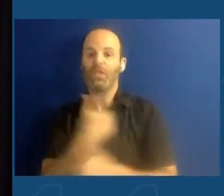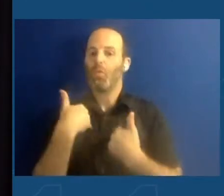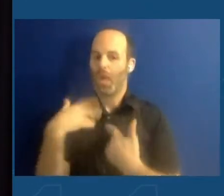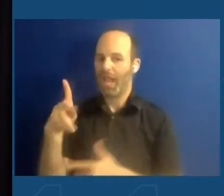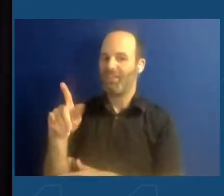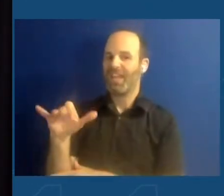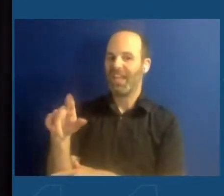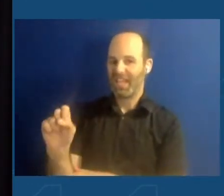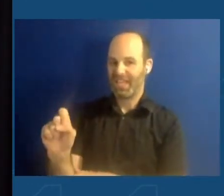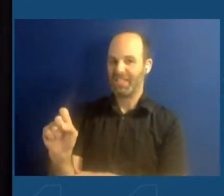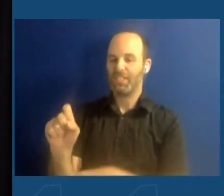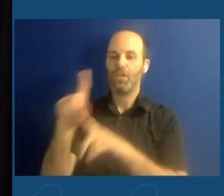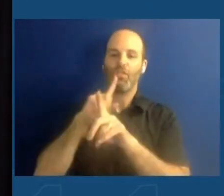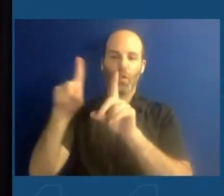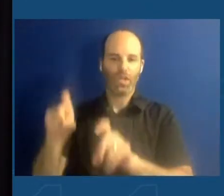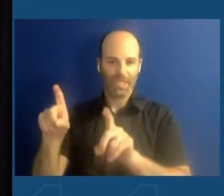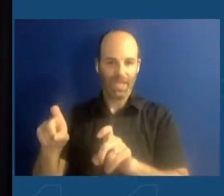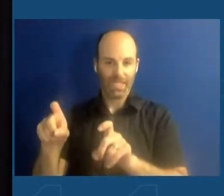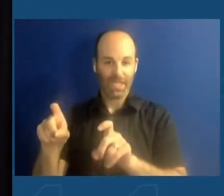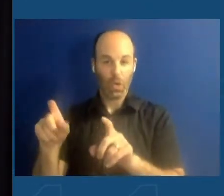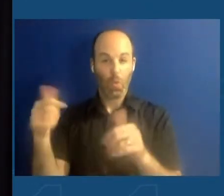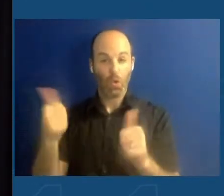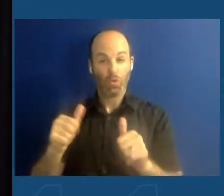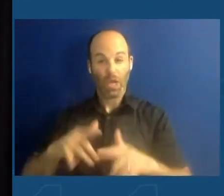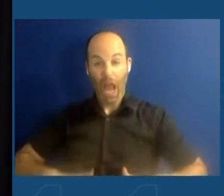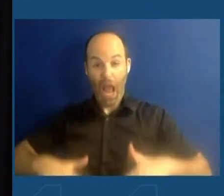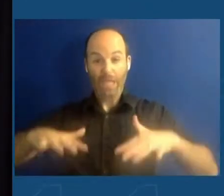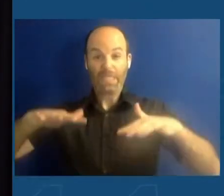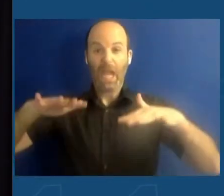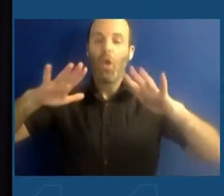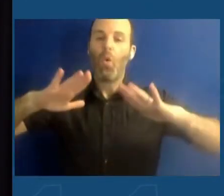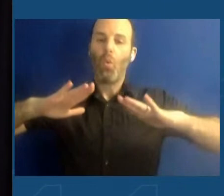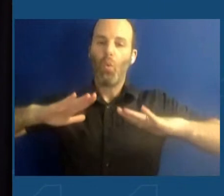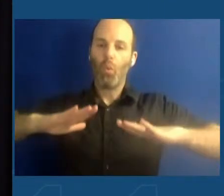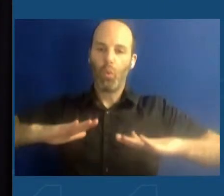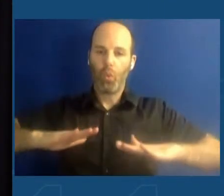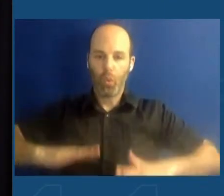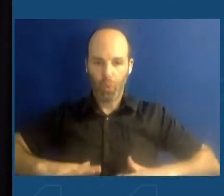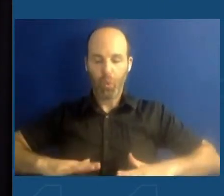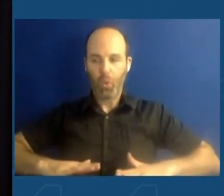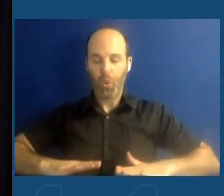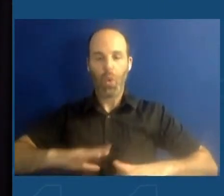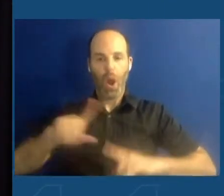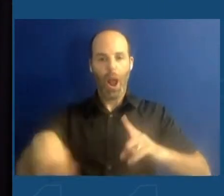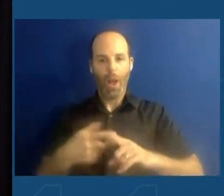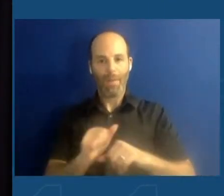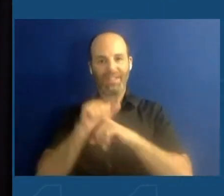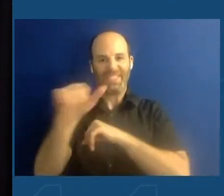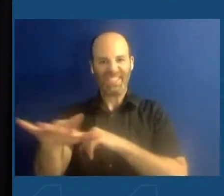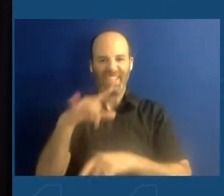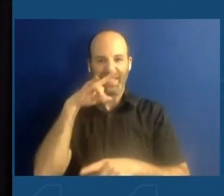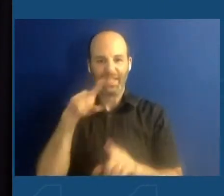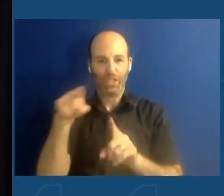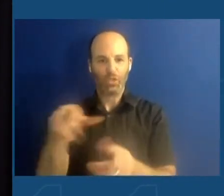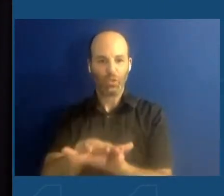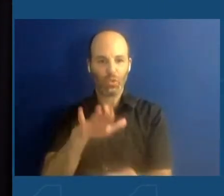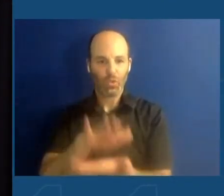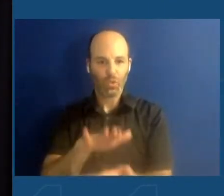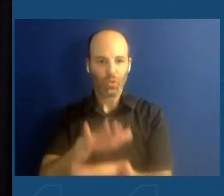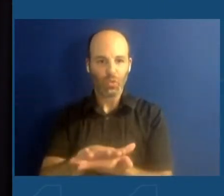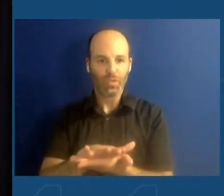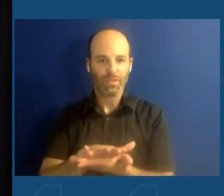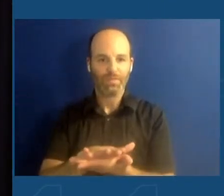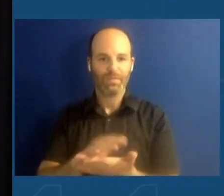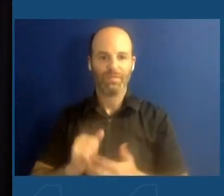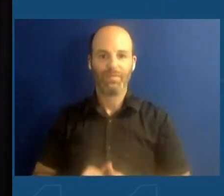down the anxiety associated with sending your children off to school this year, and it is a much better year. I am concerned about